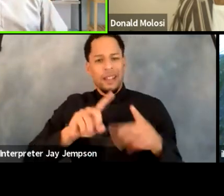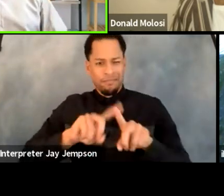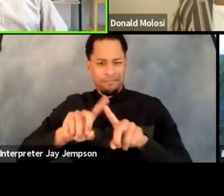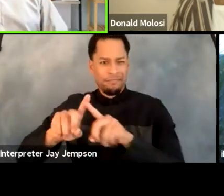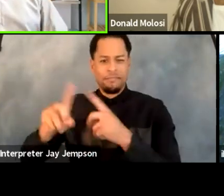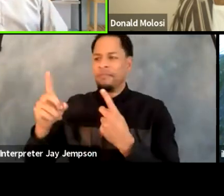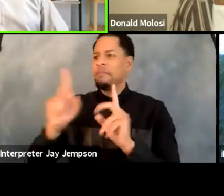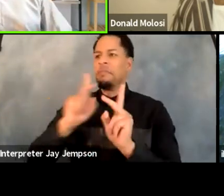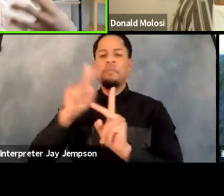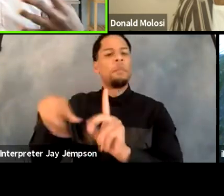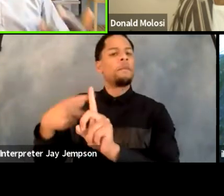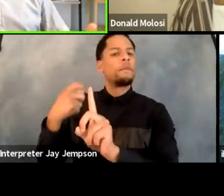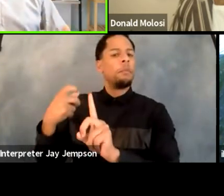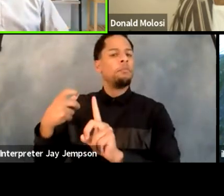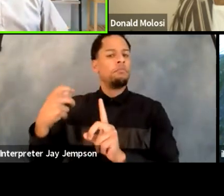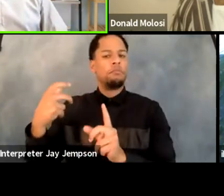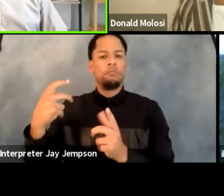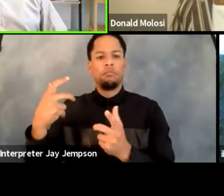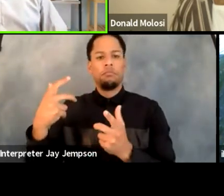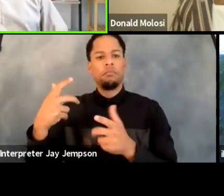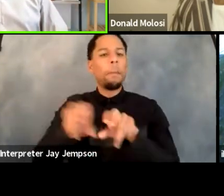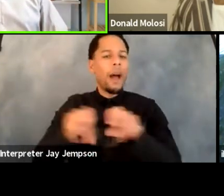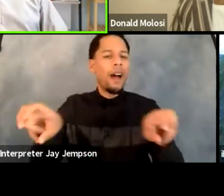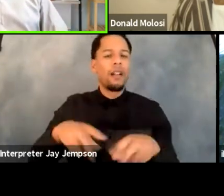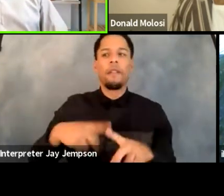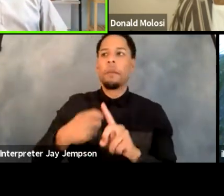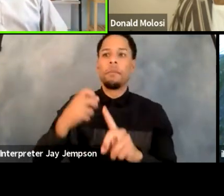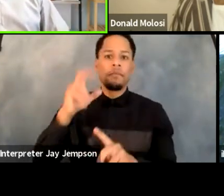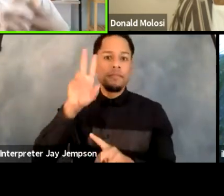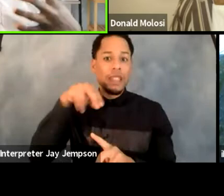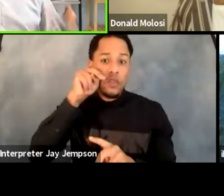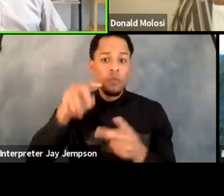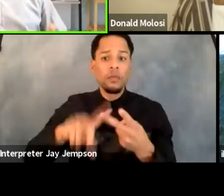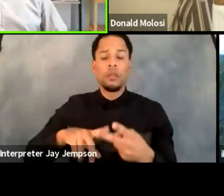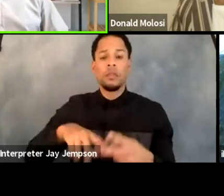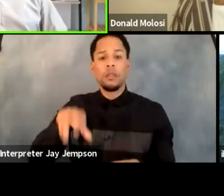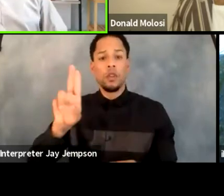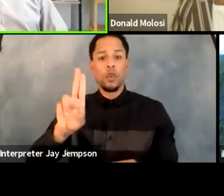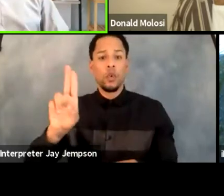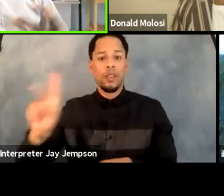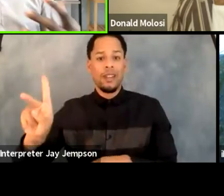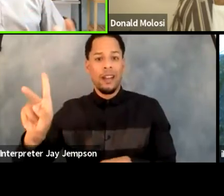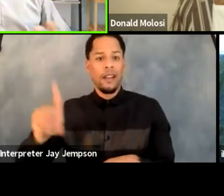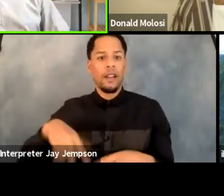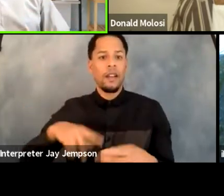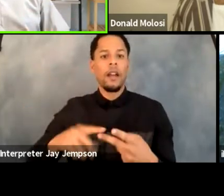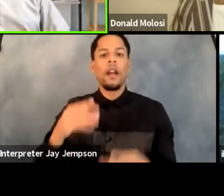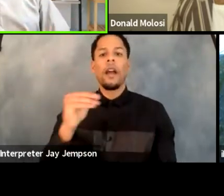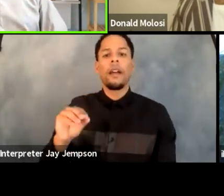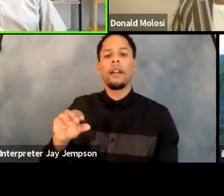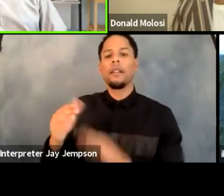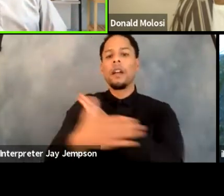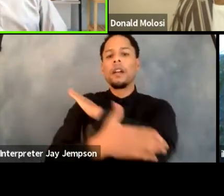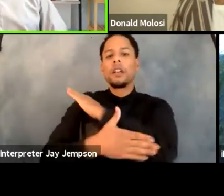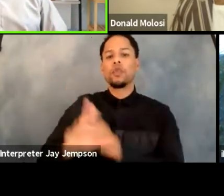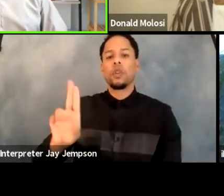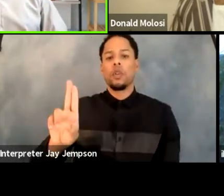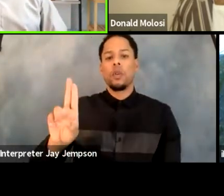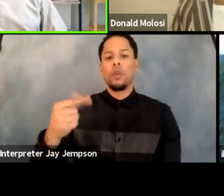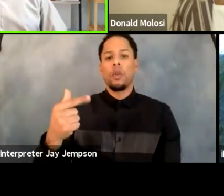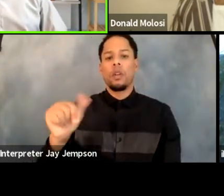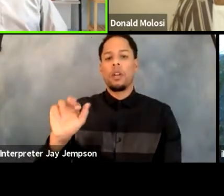UK, from Nigeria, and from Uganda. And of course, last week we had